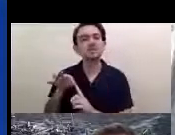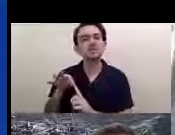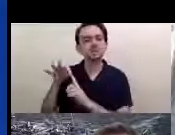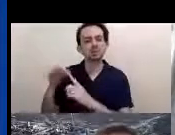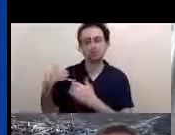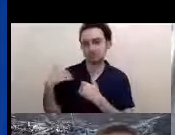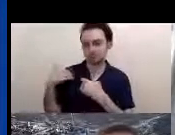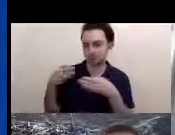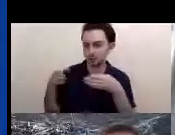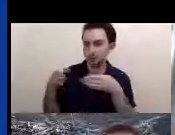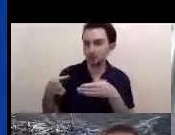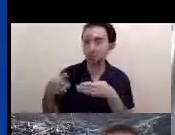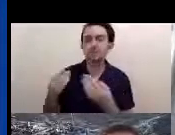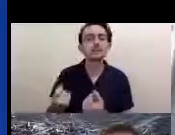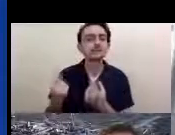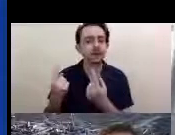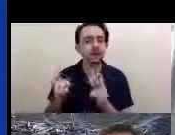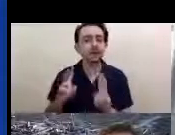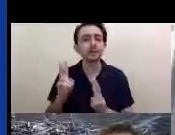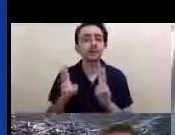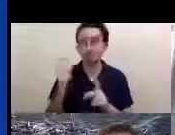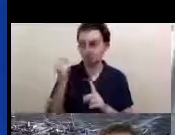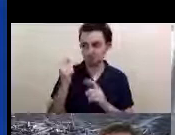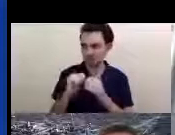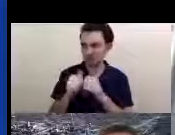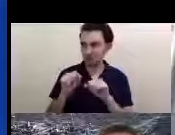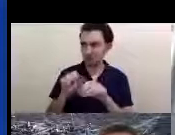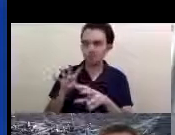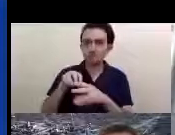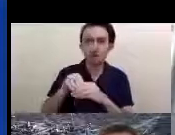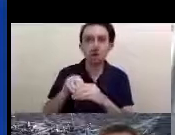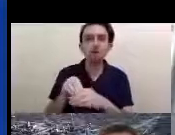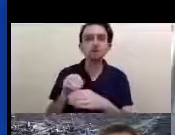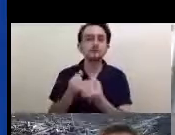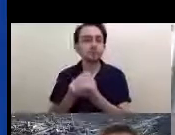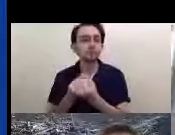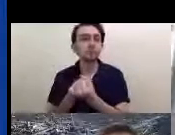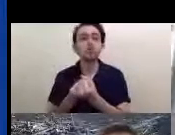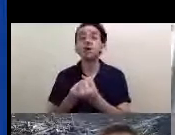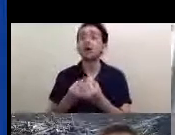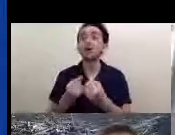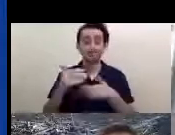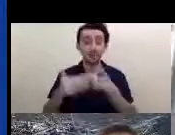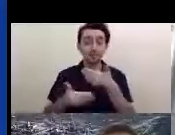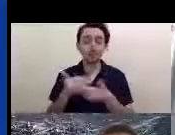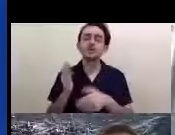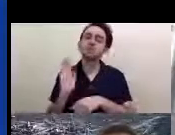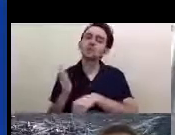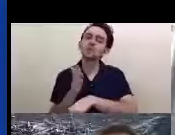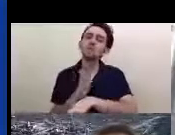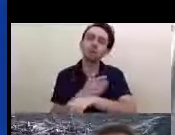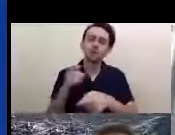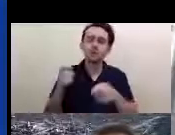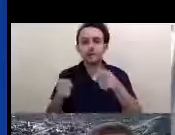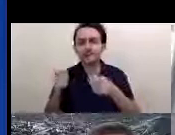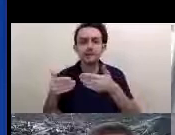get engaged and then share feedback and make sure we improve that process over time, knowing that, year one will be one form and hopefully